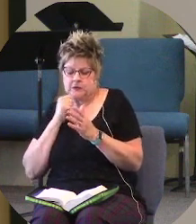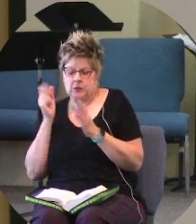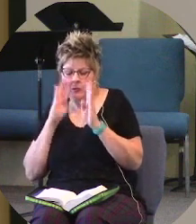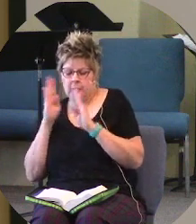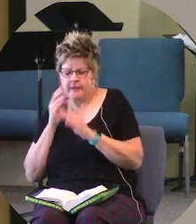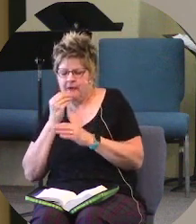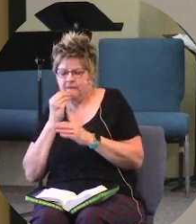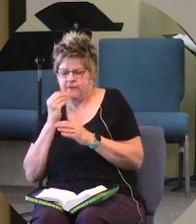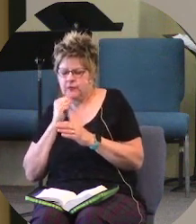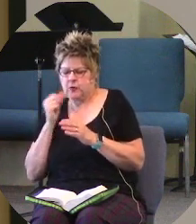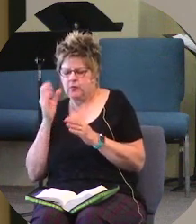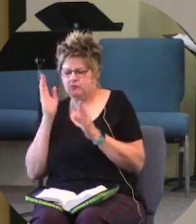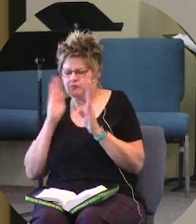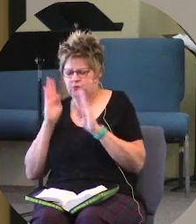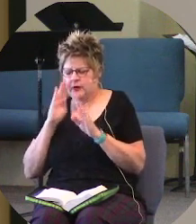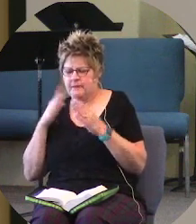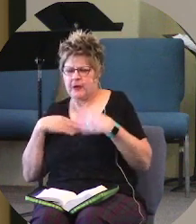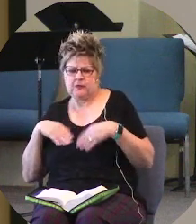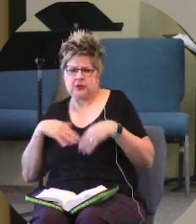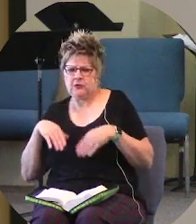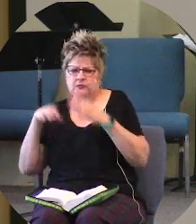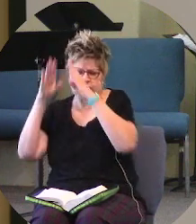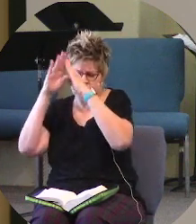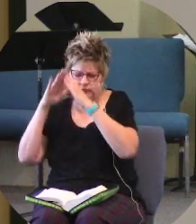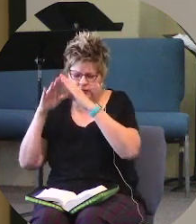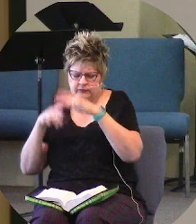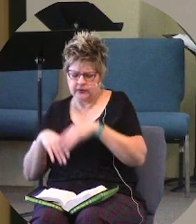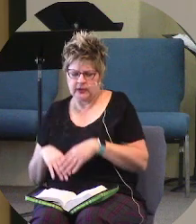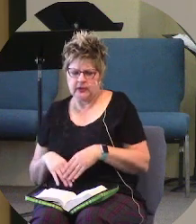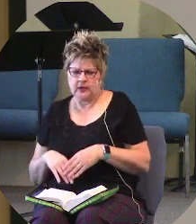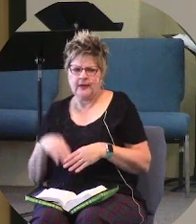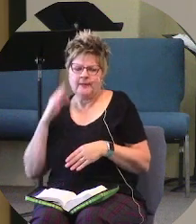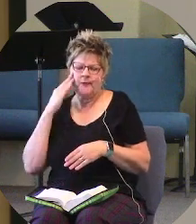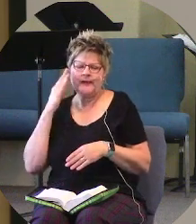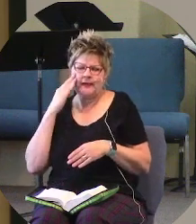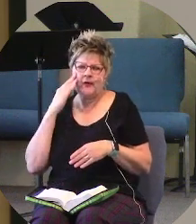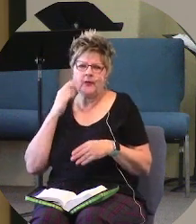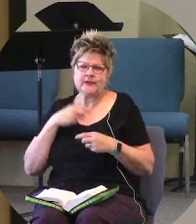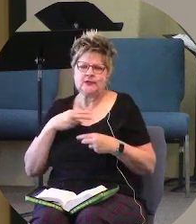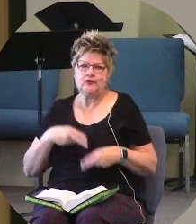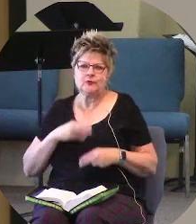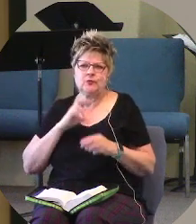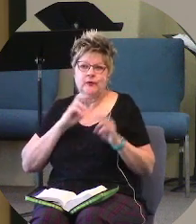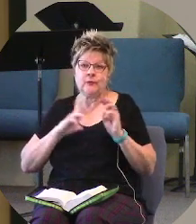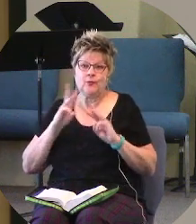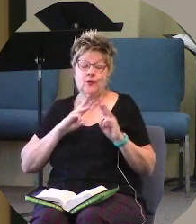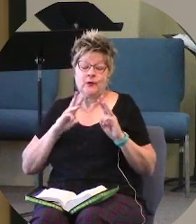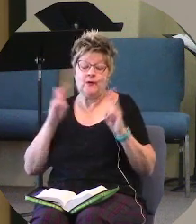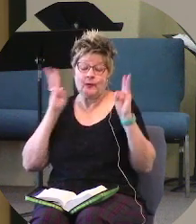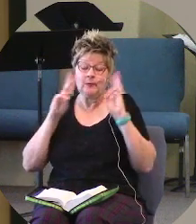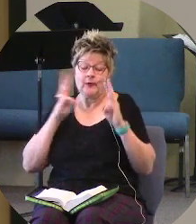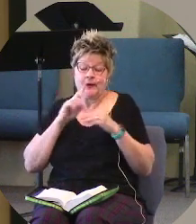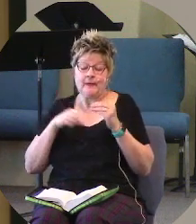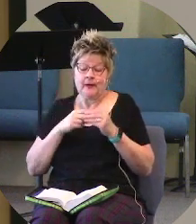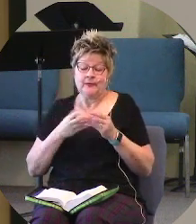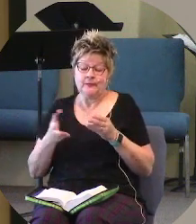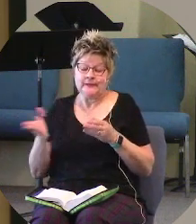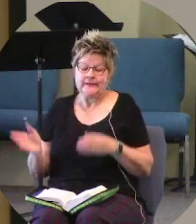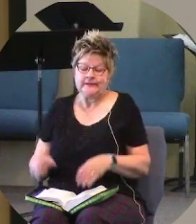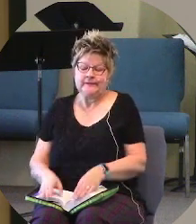food. Don't worry about clothes. Don't worry about shelter. And yet we know as human beings, we worry about those things, right?